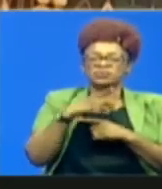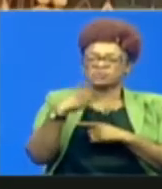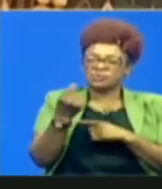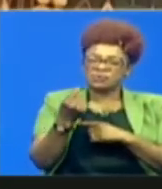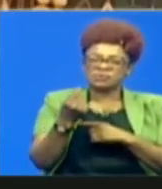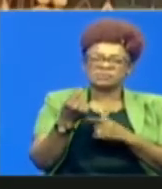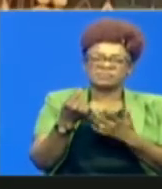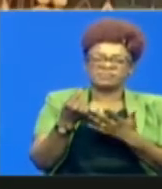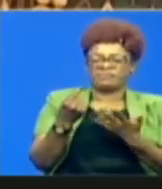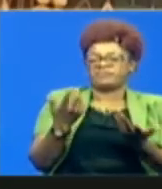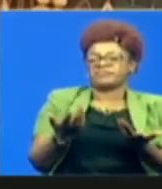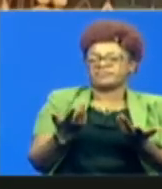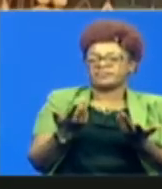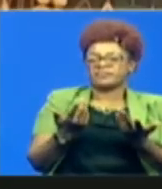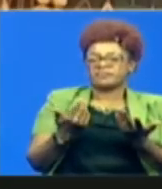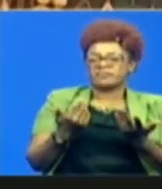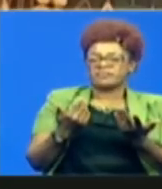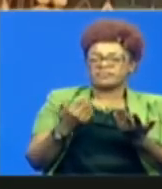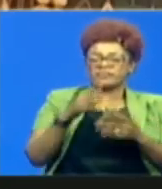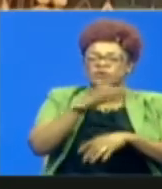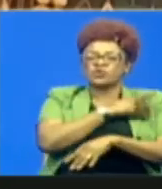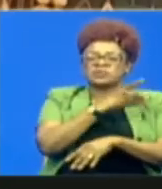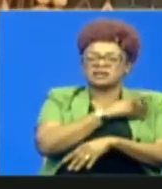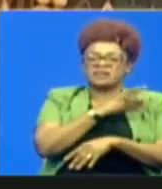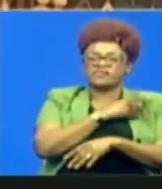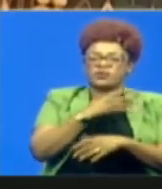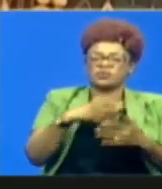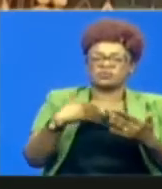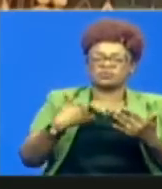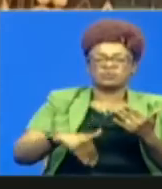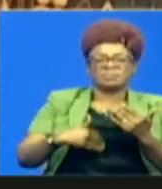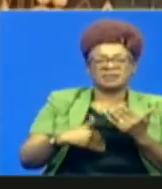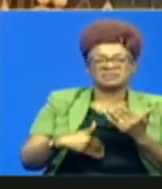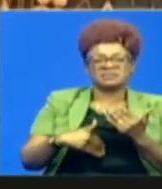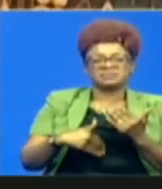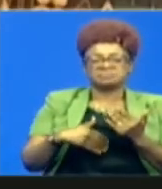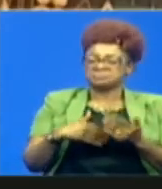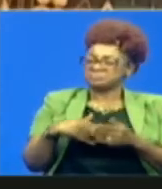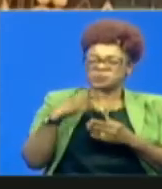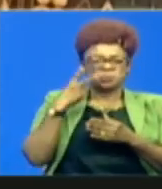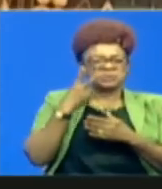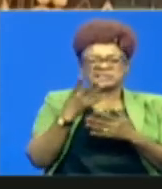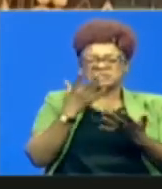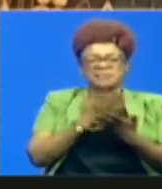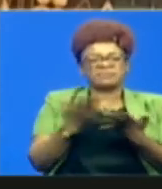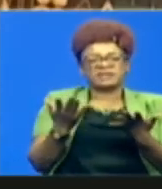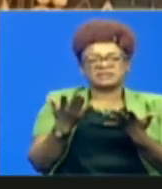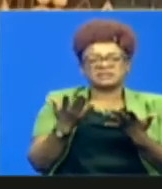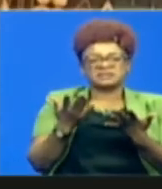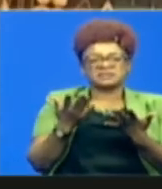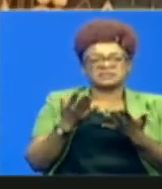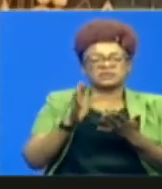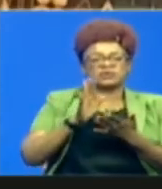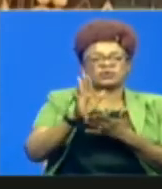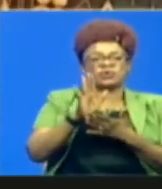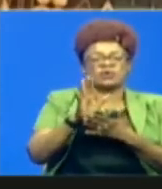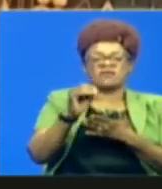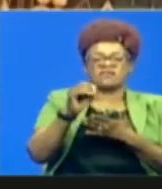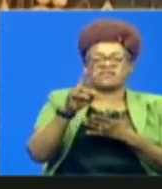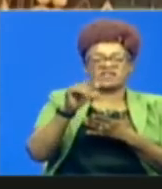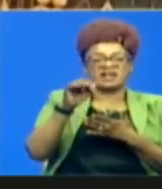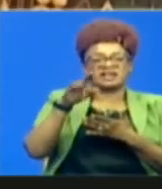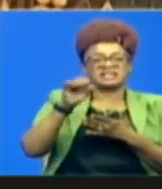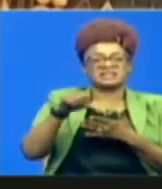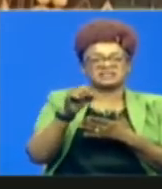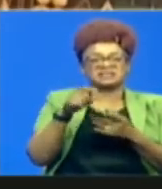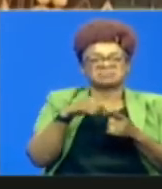another gyna told me, you know what, I think we can see some things in your ovaries. We